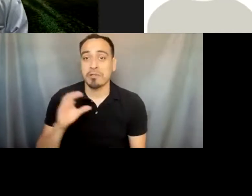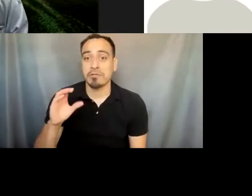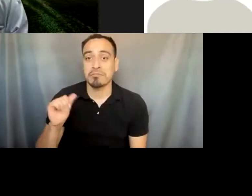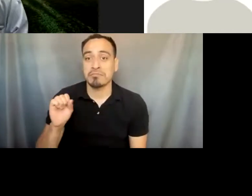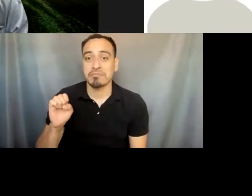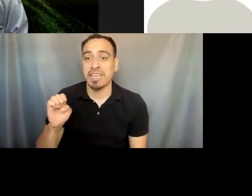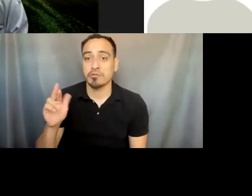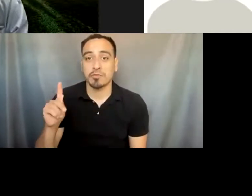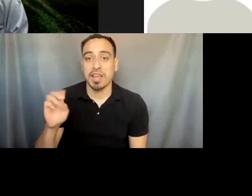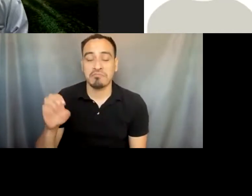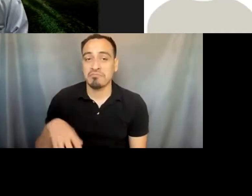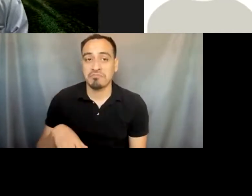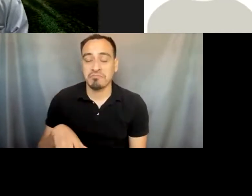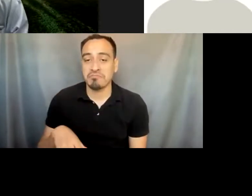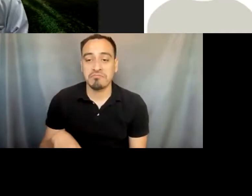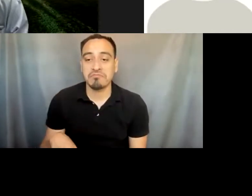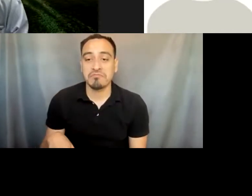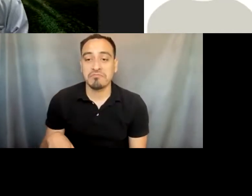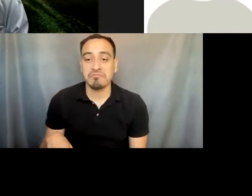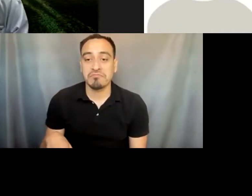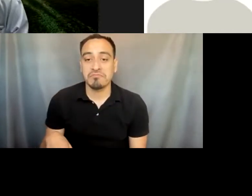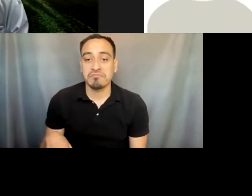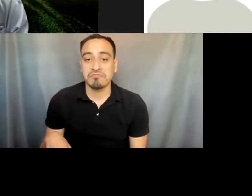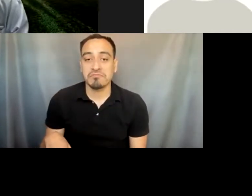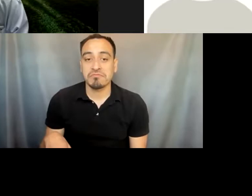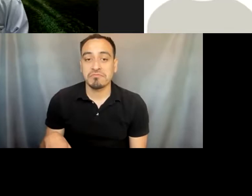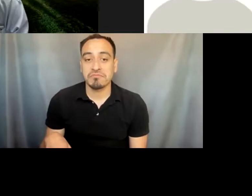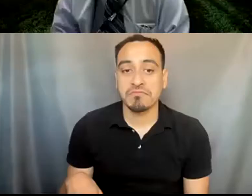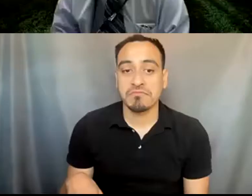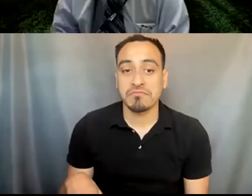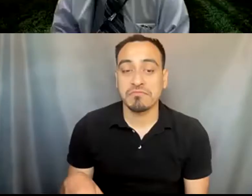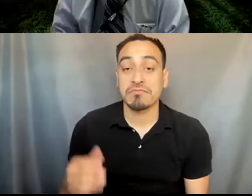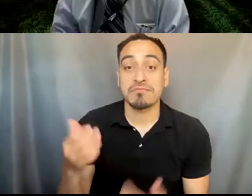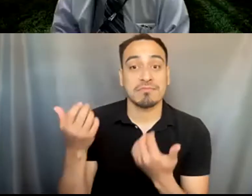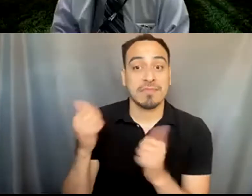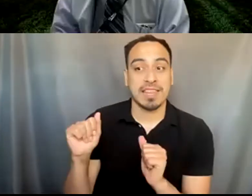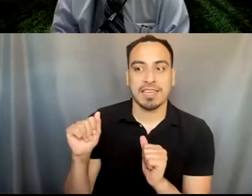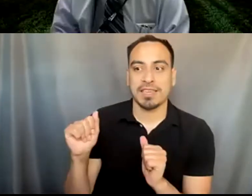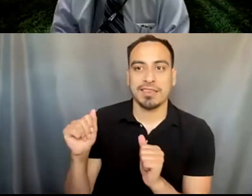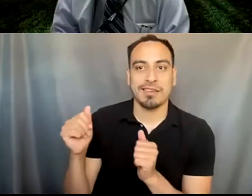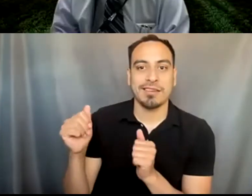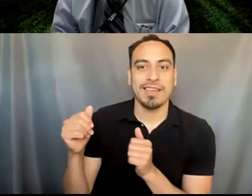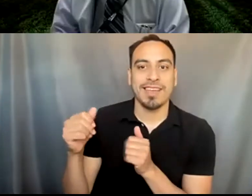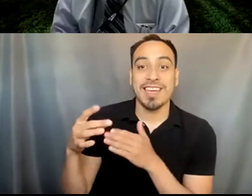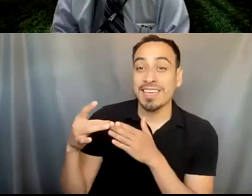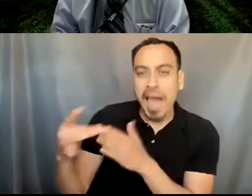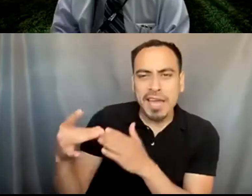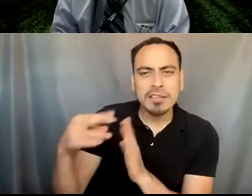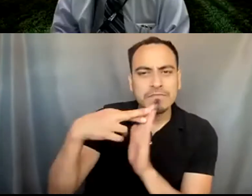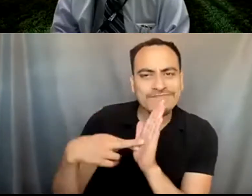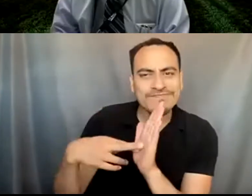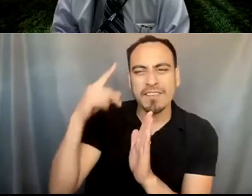And as I mentioned, any of the guidance that was sector-based for businesses, for